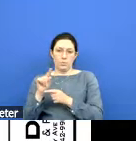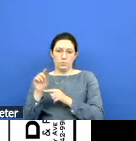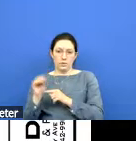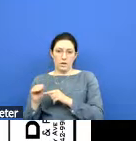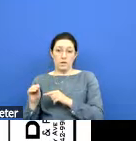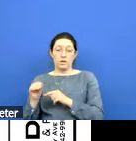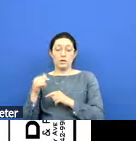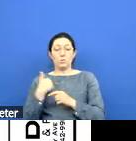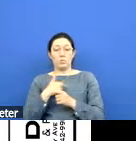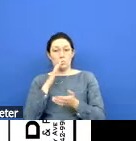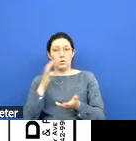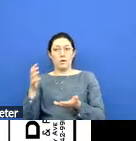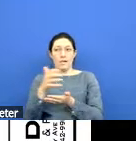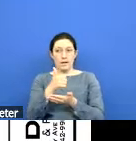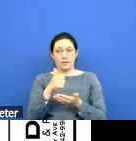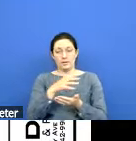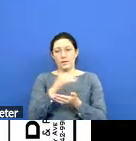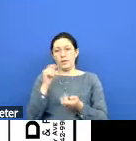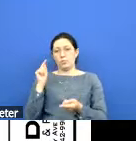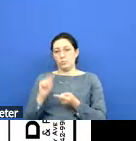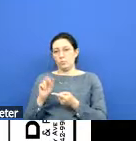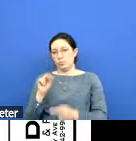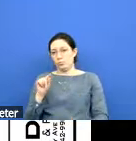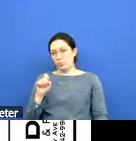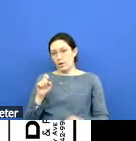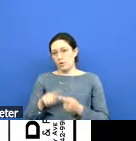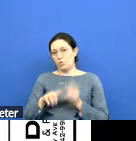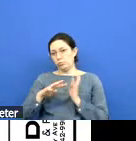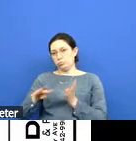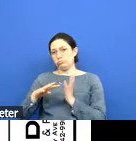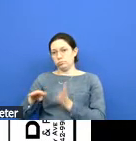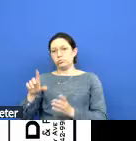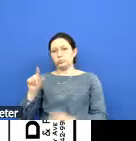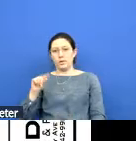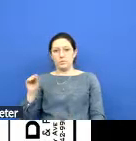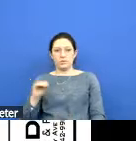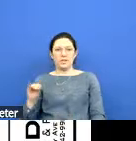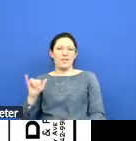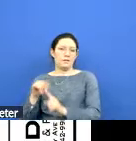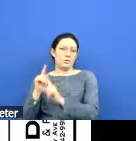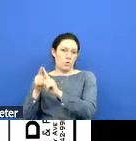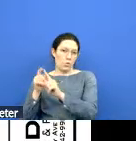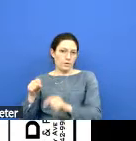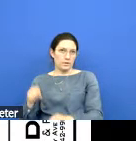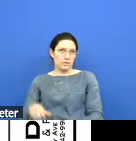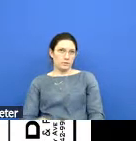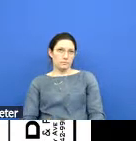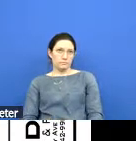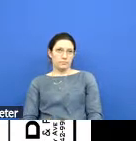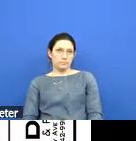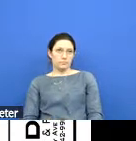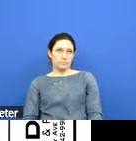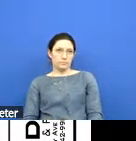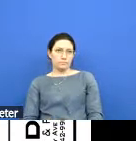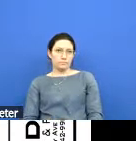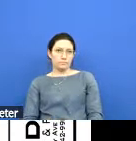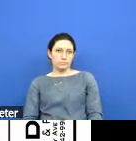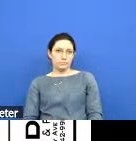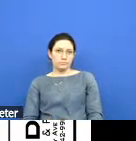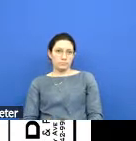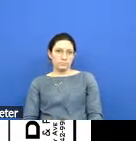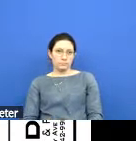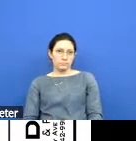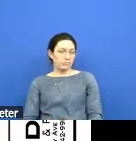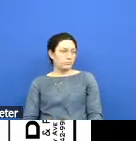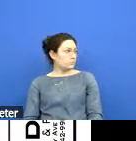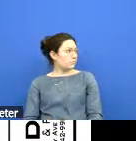and reduce the rate at which it goes downstream by 20%? That's the goal here. And so